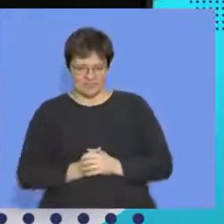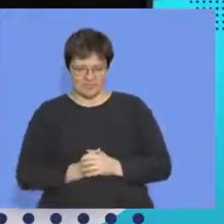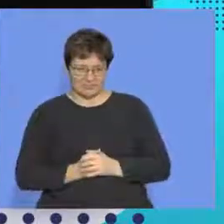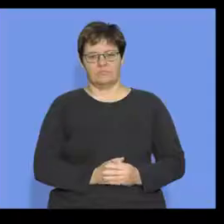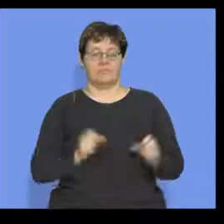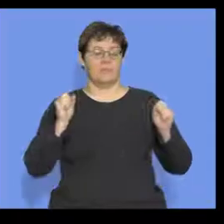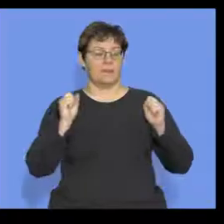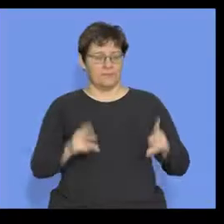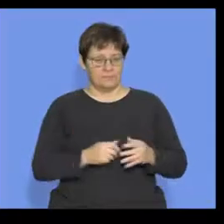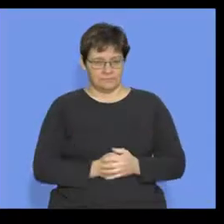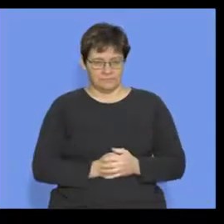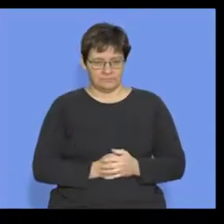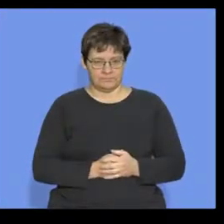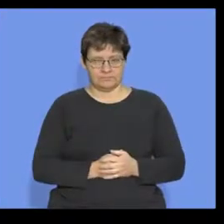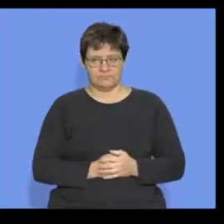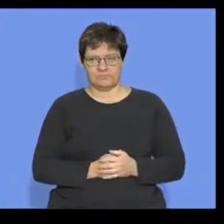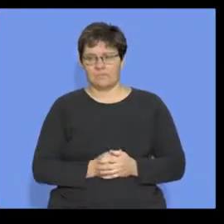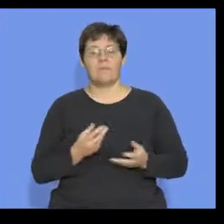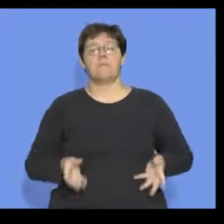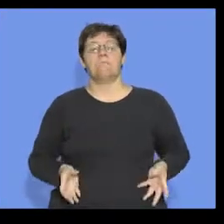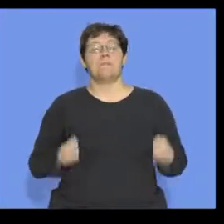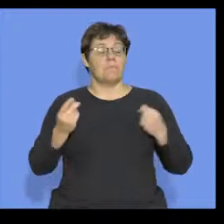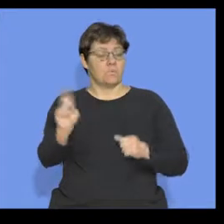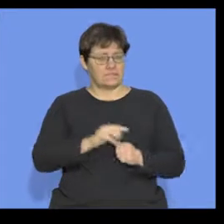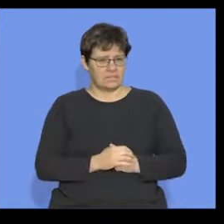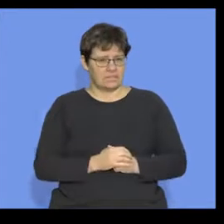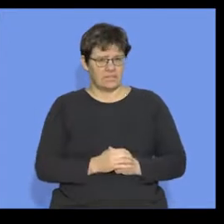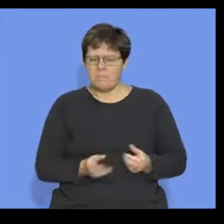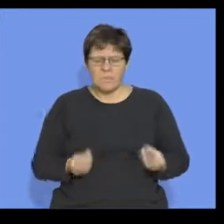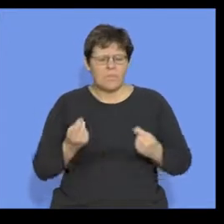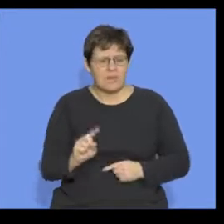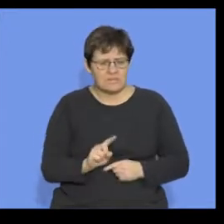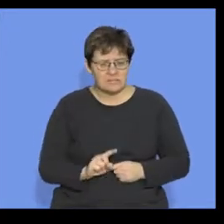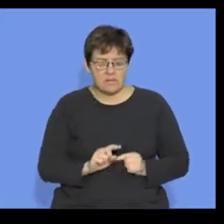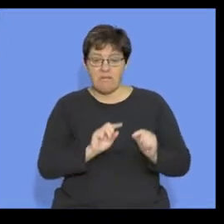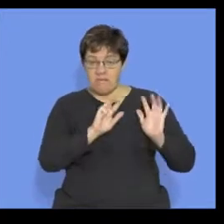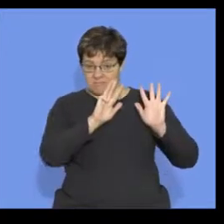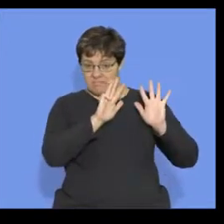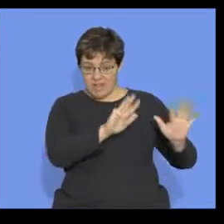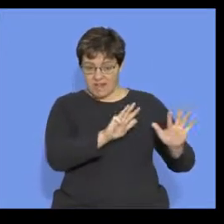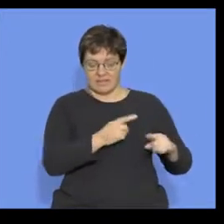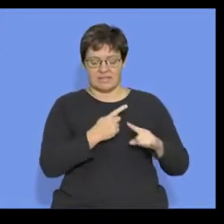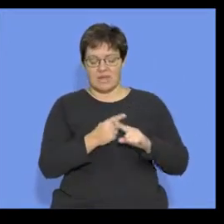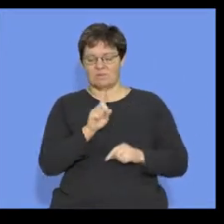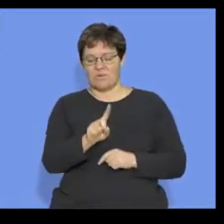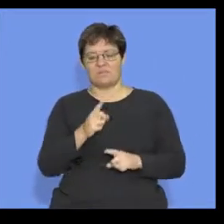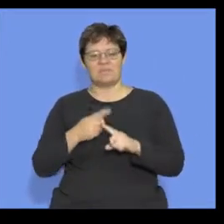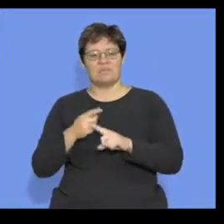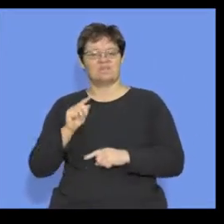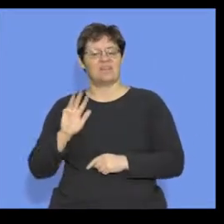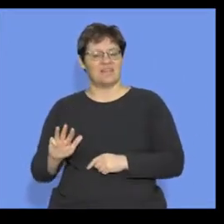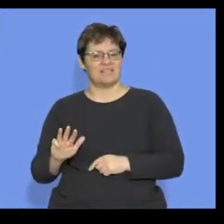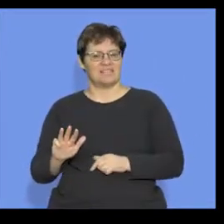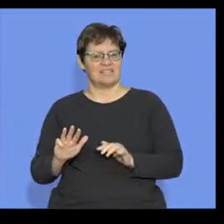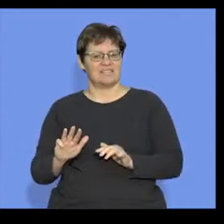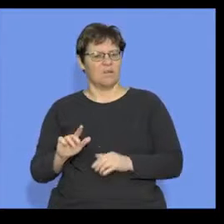9. Okay, and this is what we get. What do we get? We get 9 times 1 times